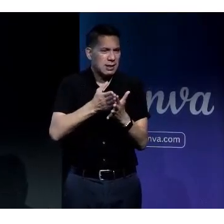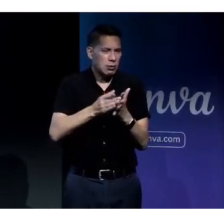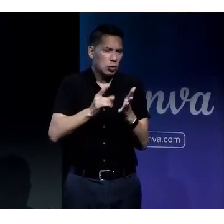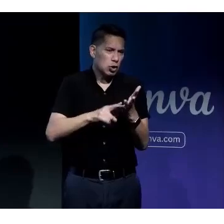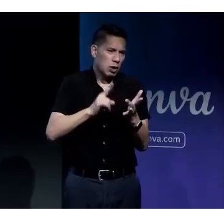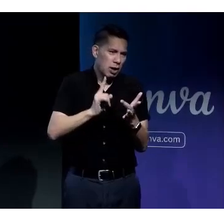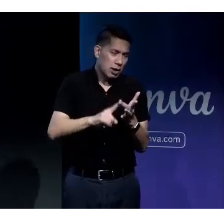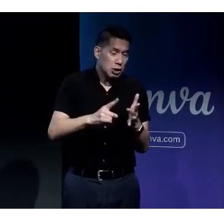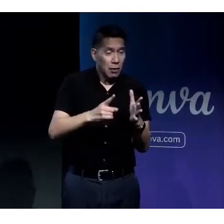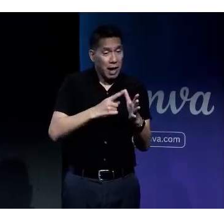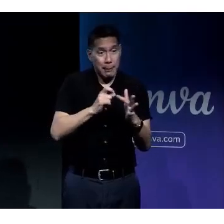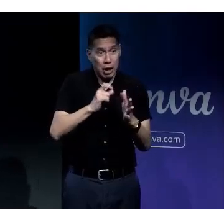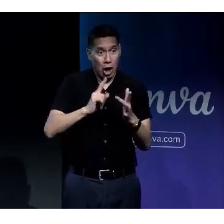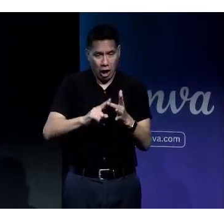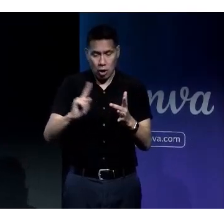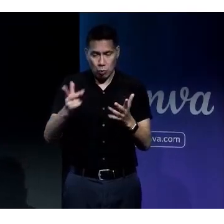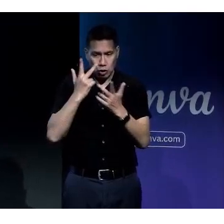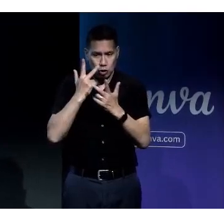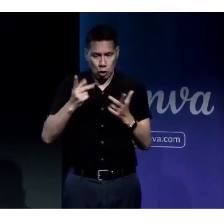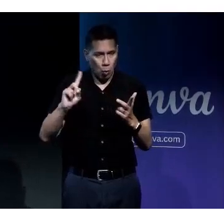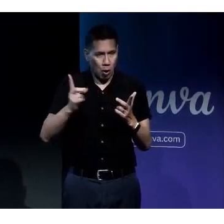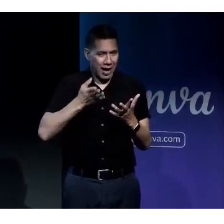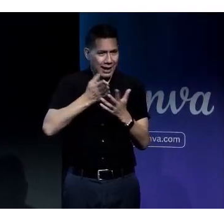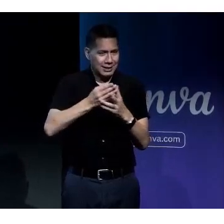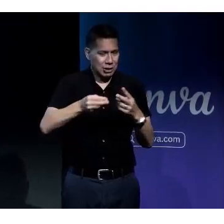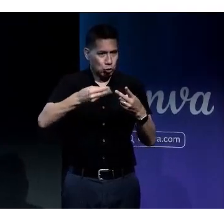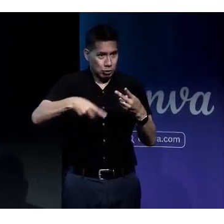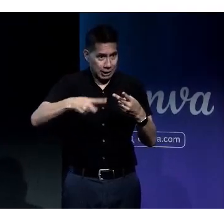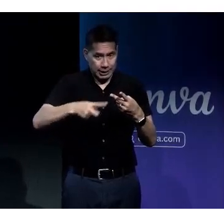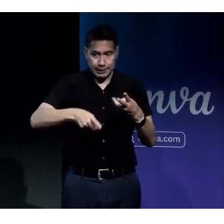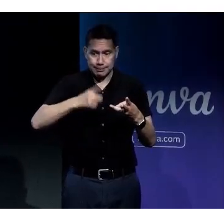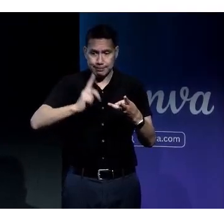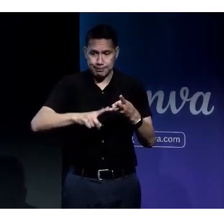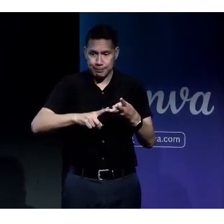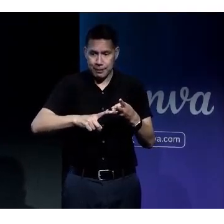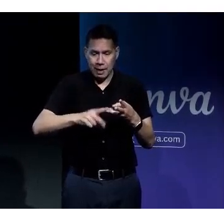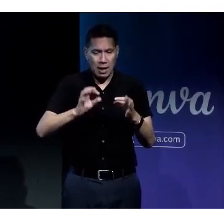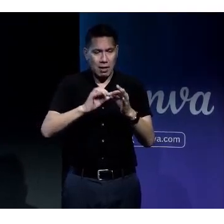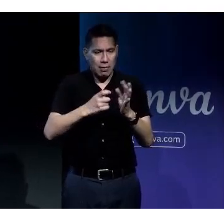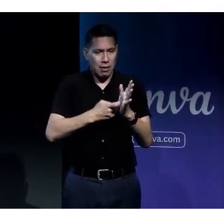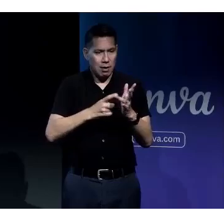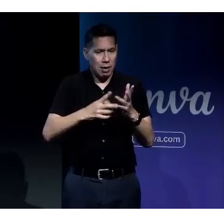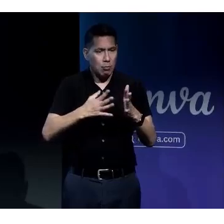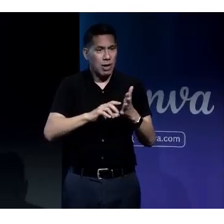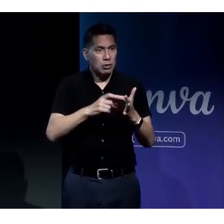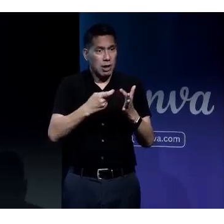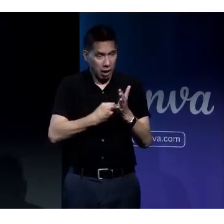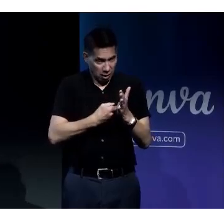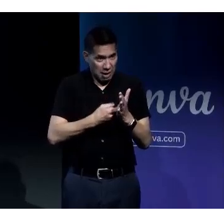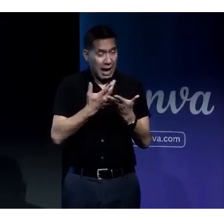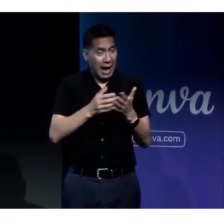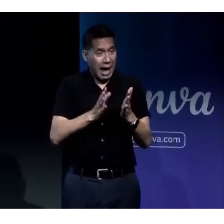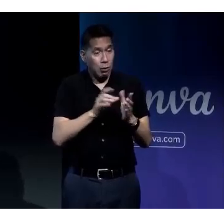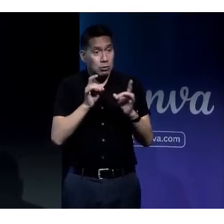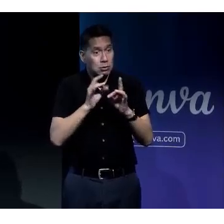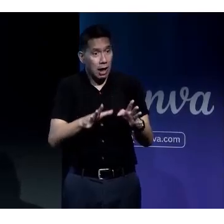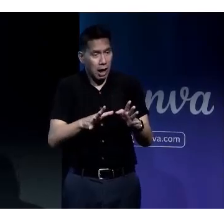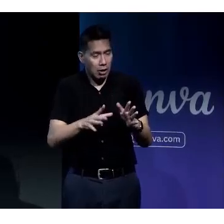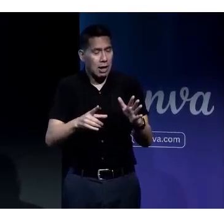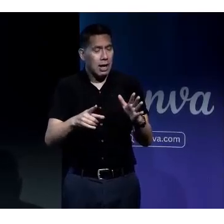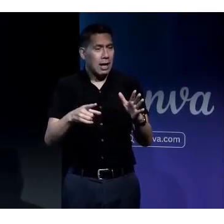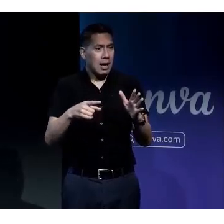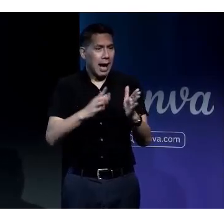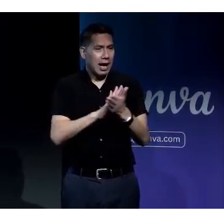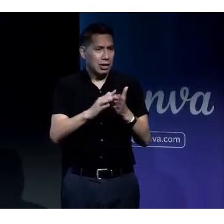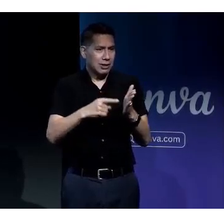then those APIs expose an accessibility tree. In the browser, the tree is generated via HTML and DOM, and